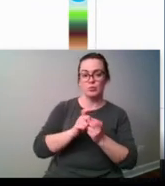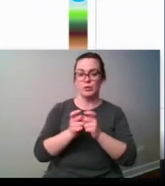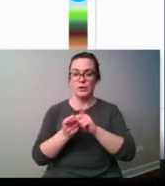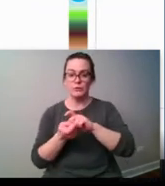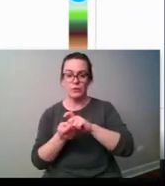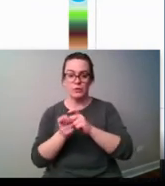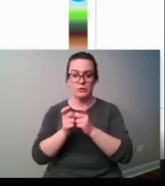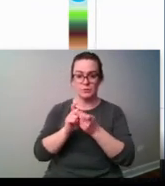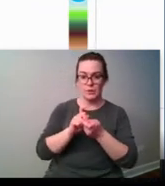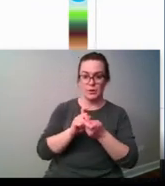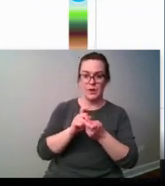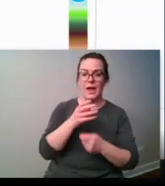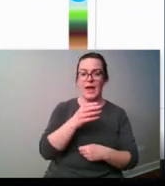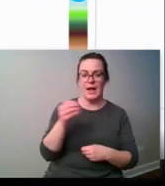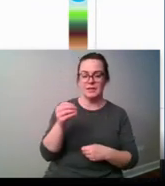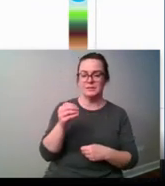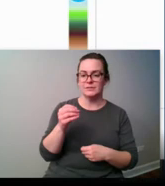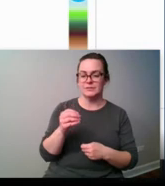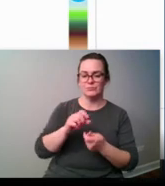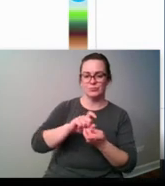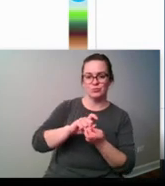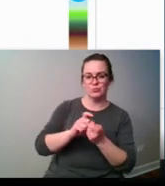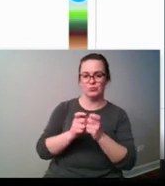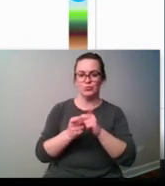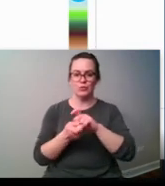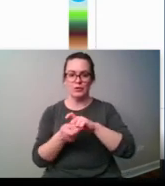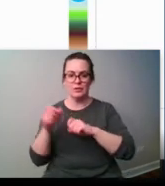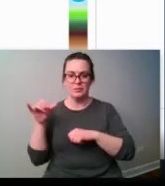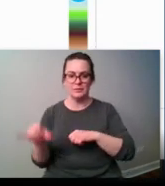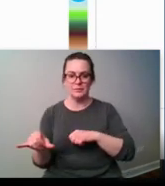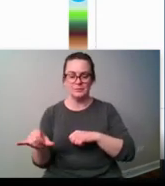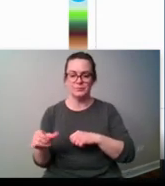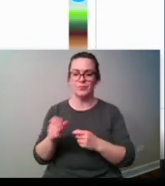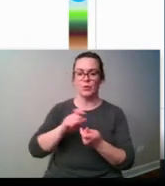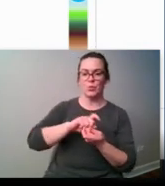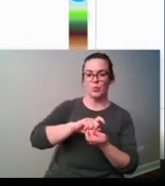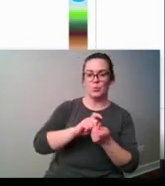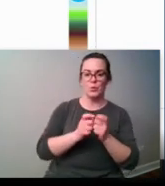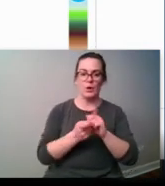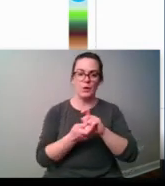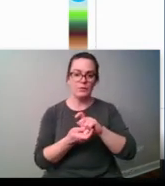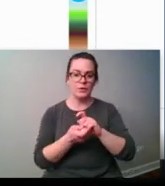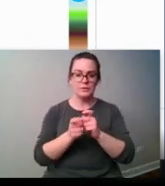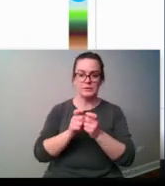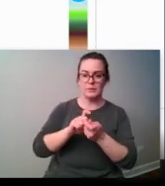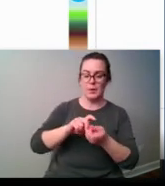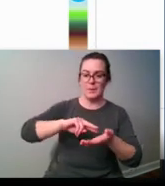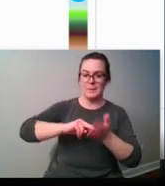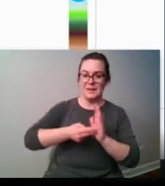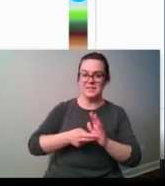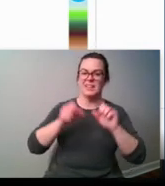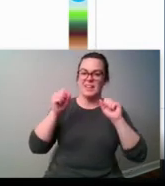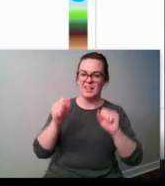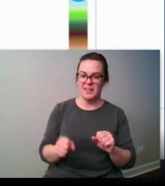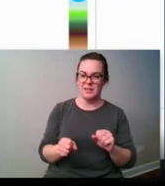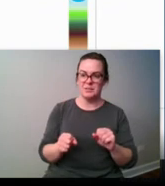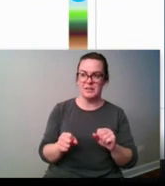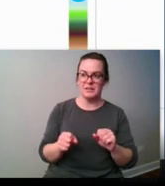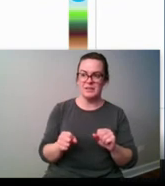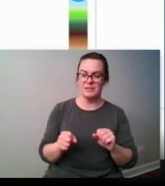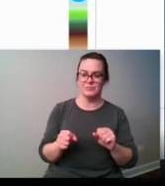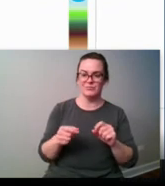non-reversible changes. A reversible change is a change that can be undone or reversed. For